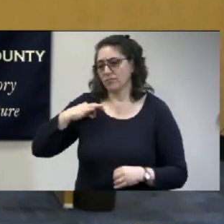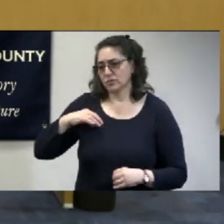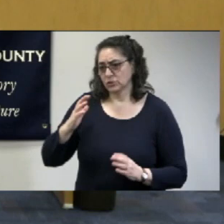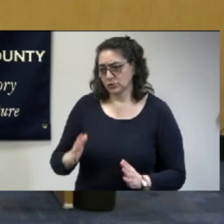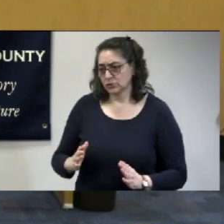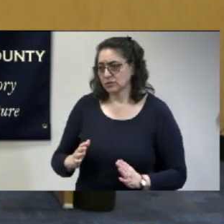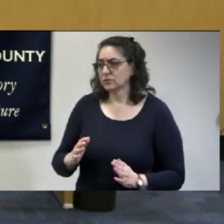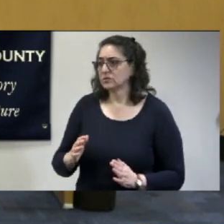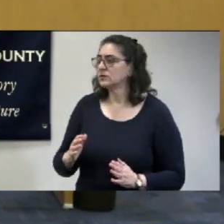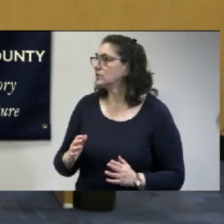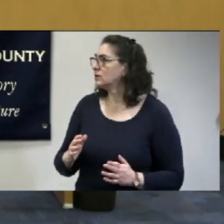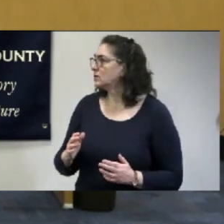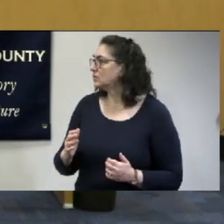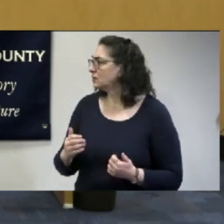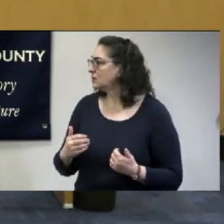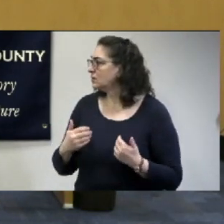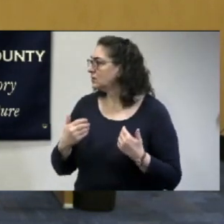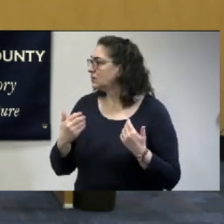health officer, to